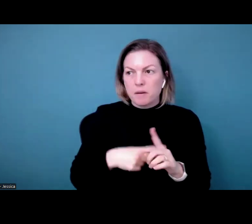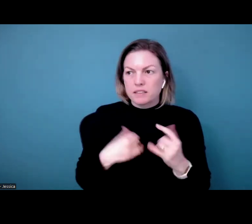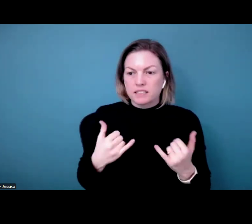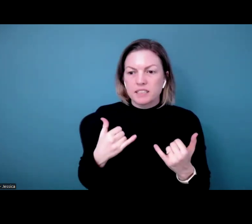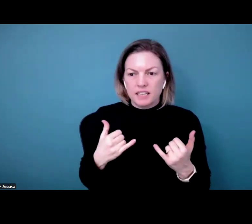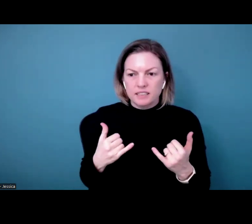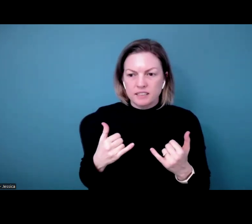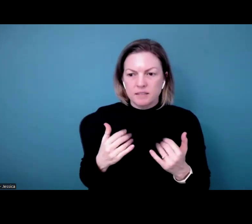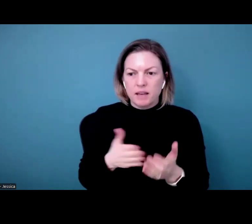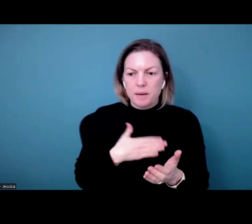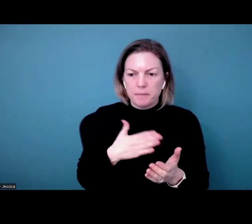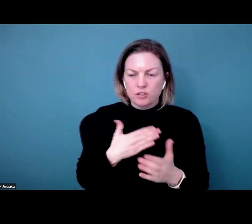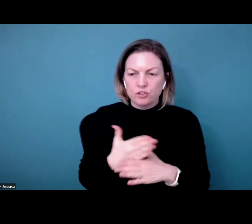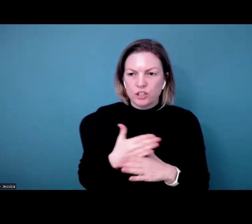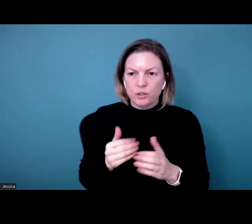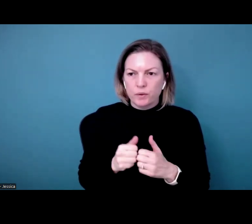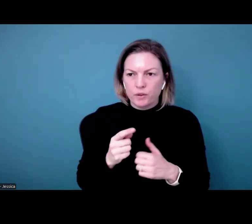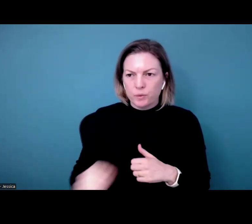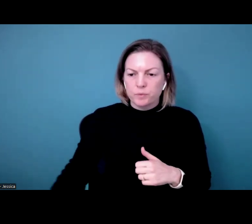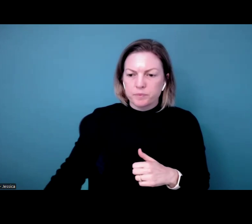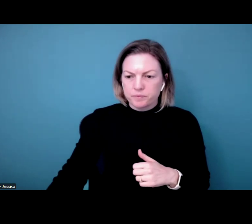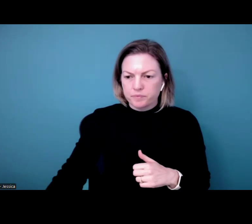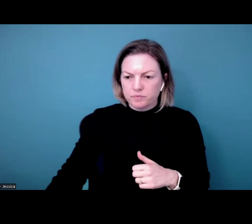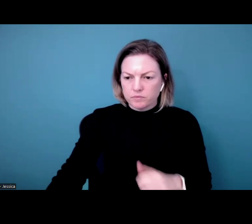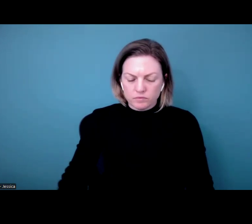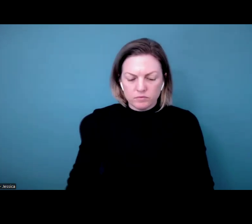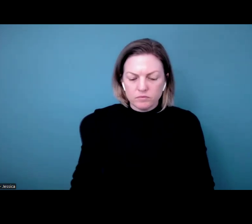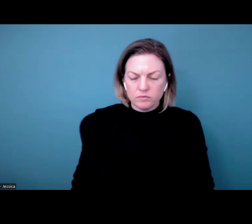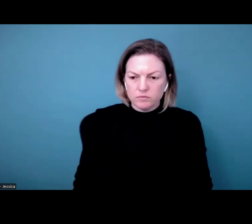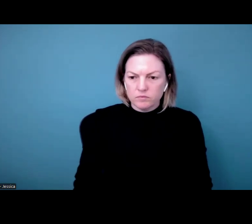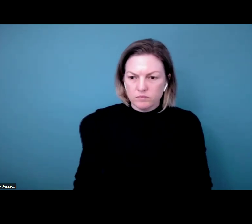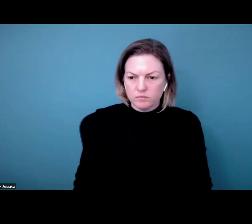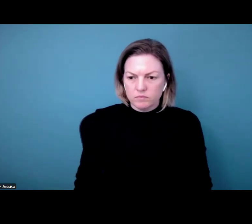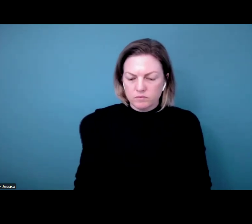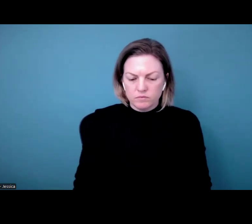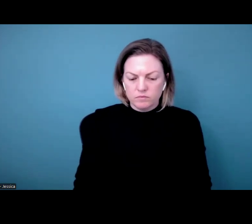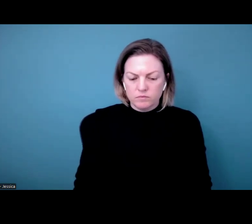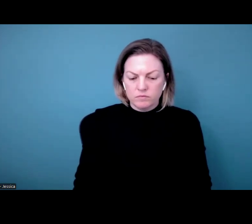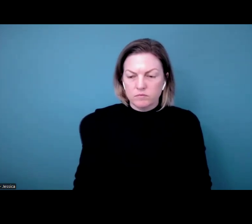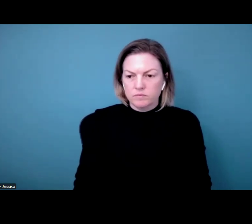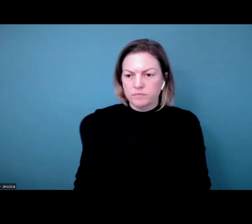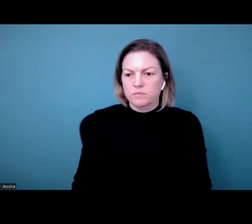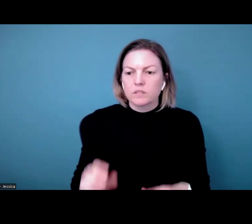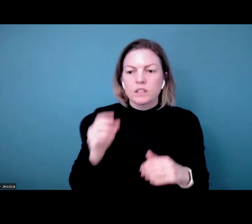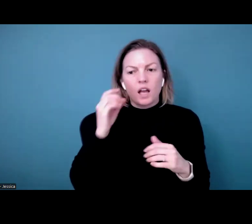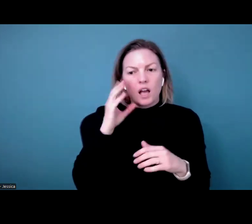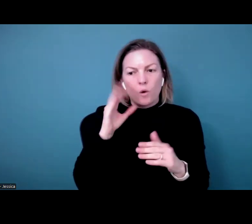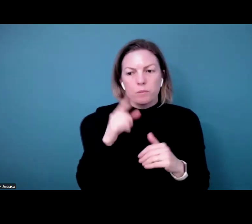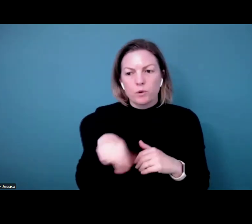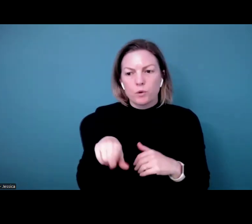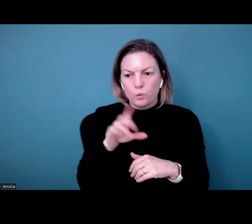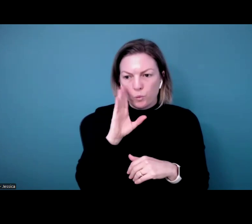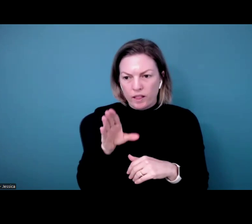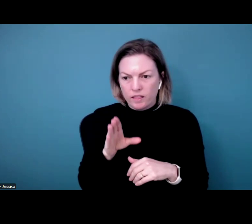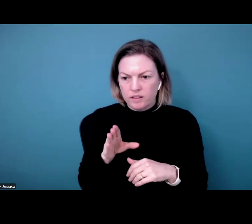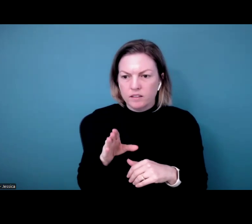so happy to share that with you. I hope it's been shared in the link. I hope you'll promote it. And I just want to provide just a